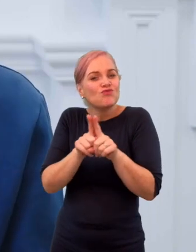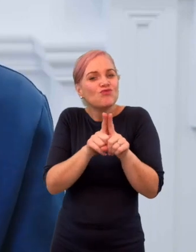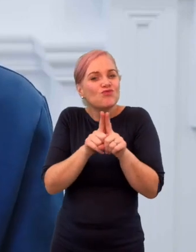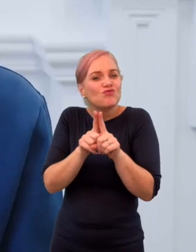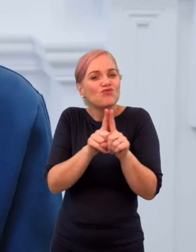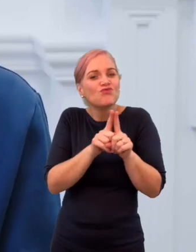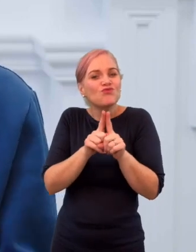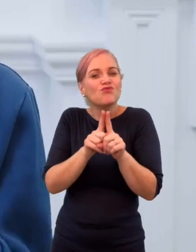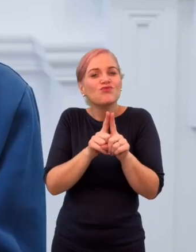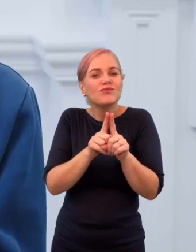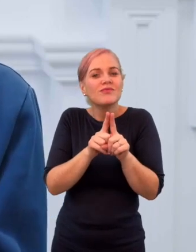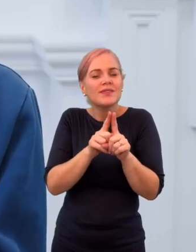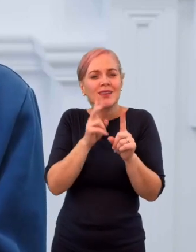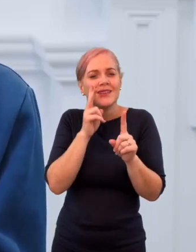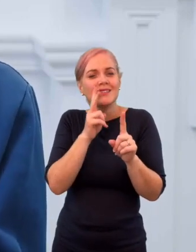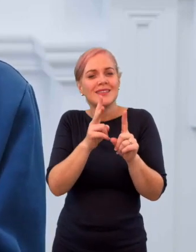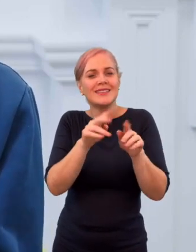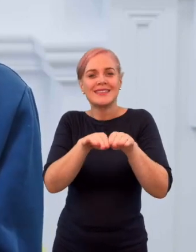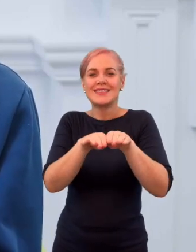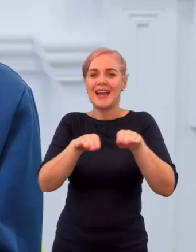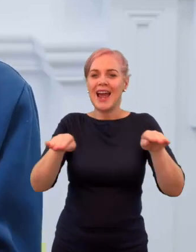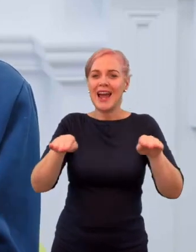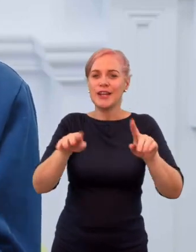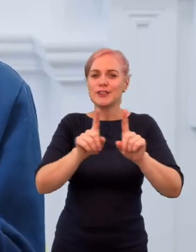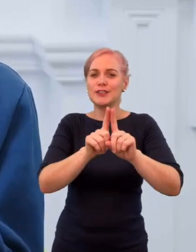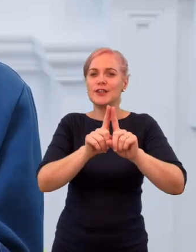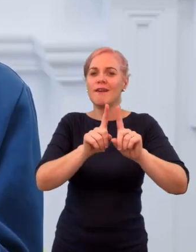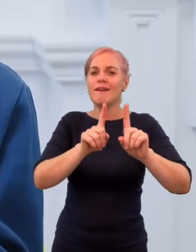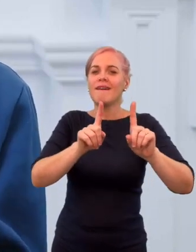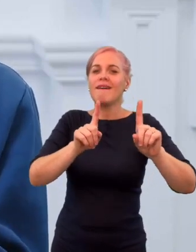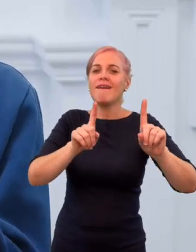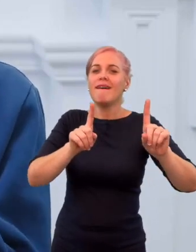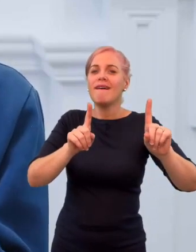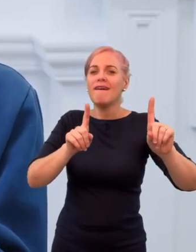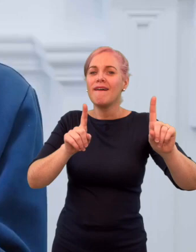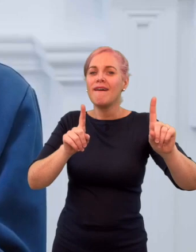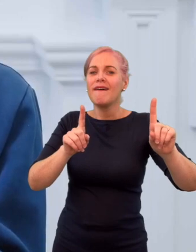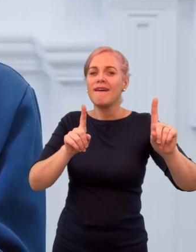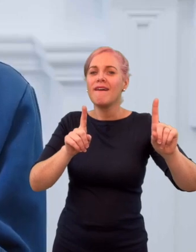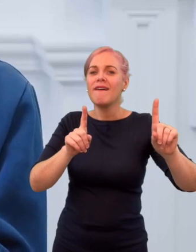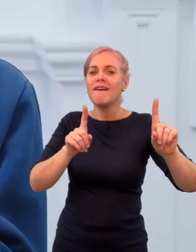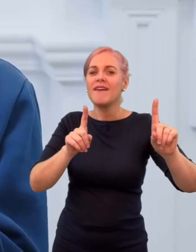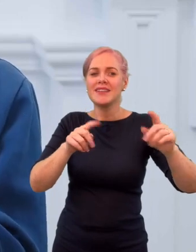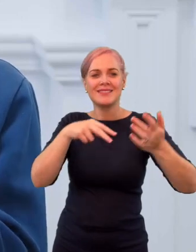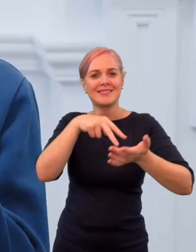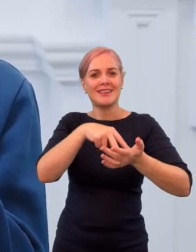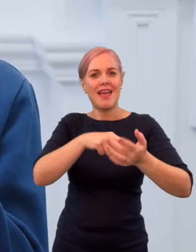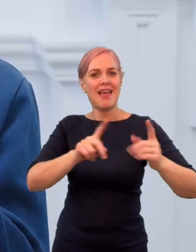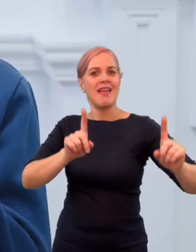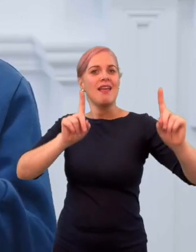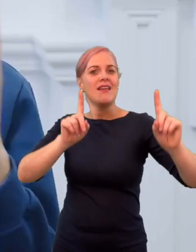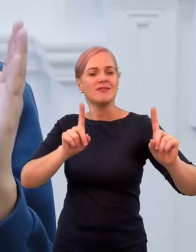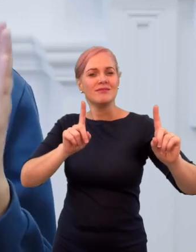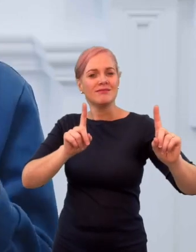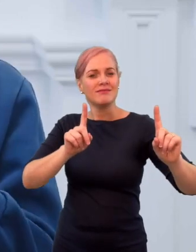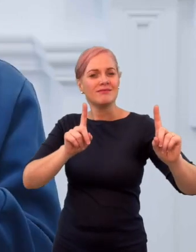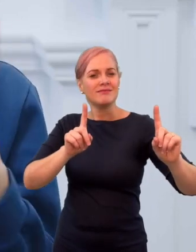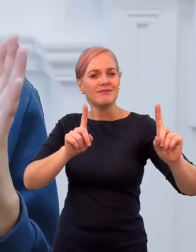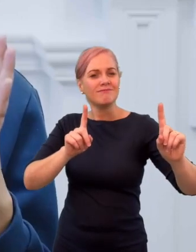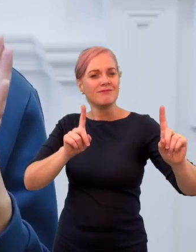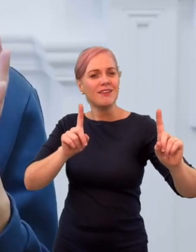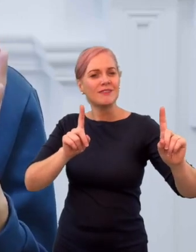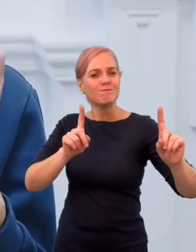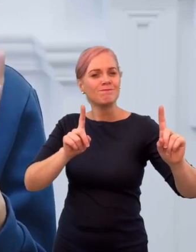being very close to each other in proximity. But now, because of their distance, you'll see on stage that the way that they are, the way